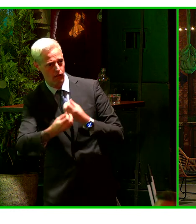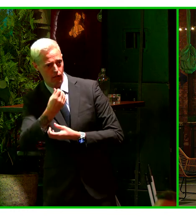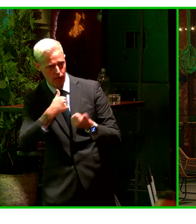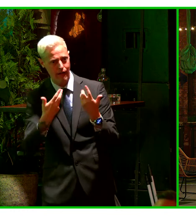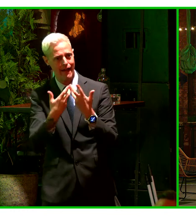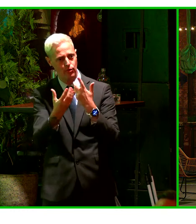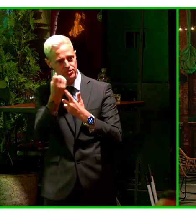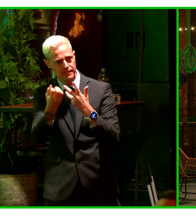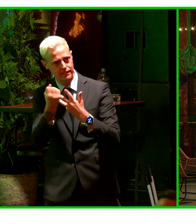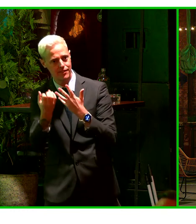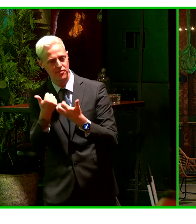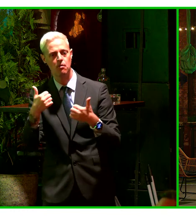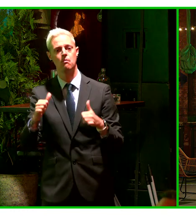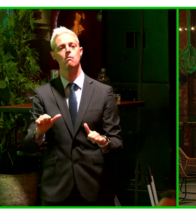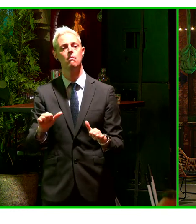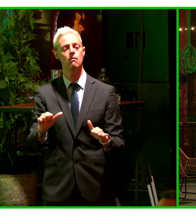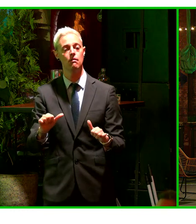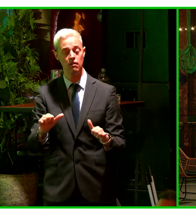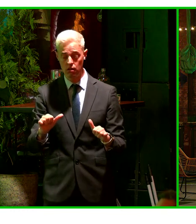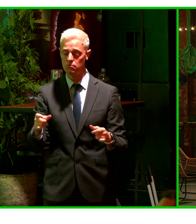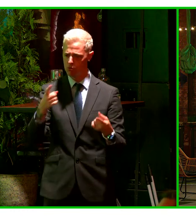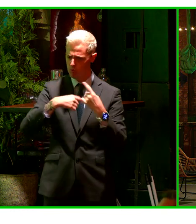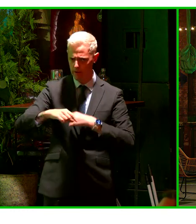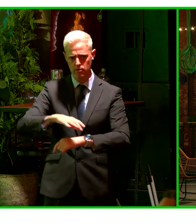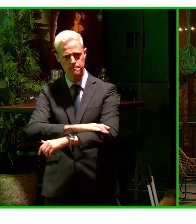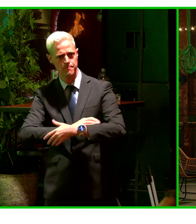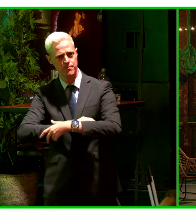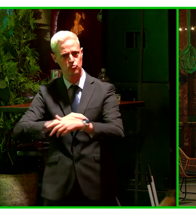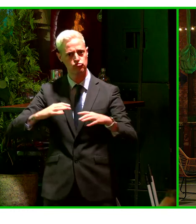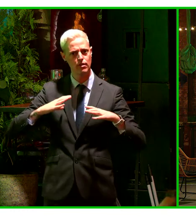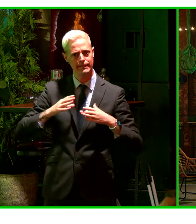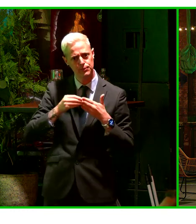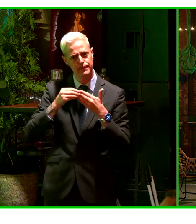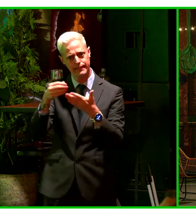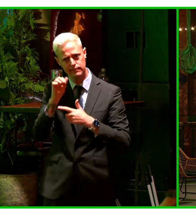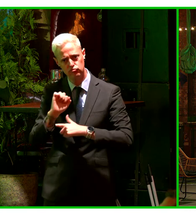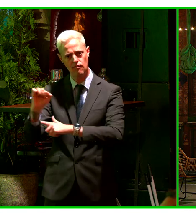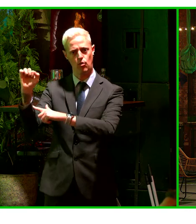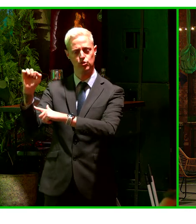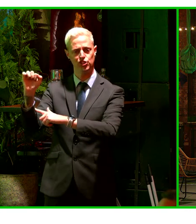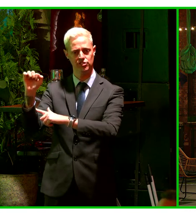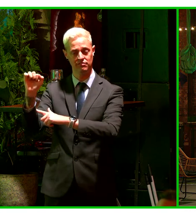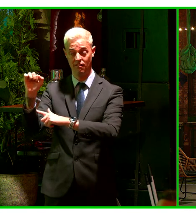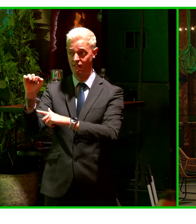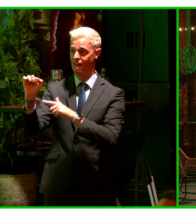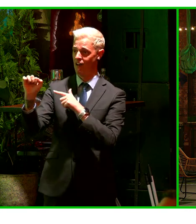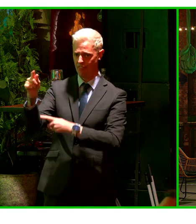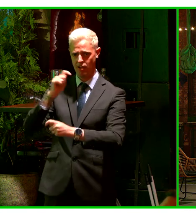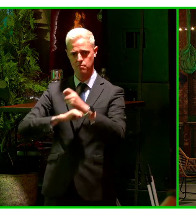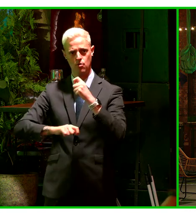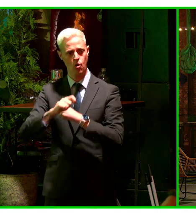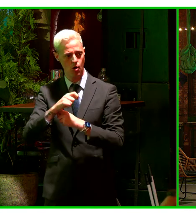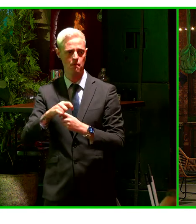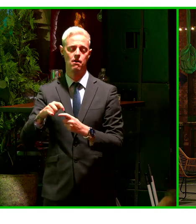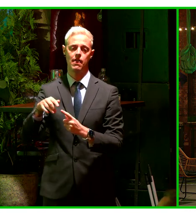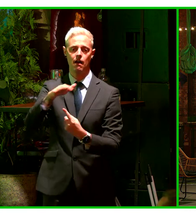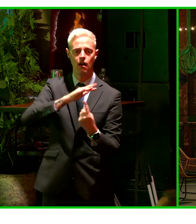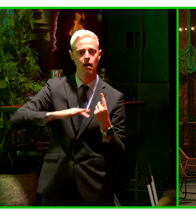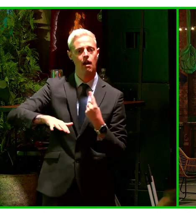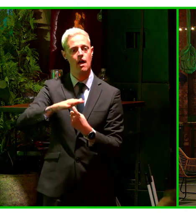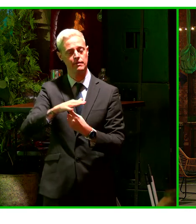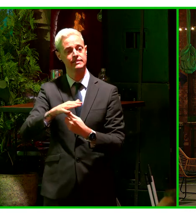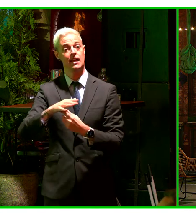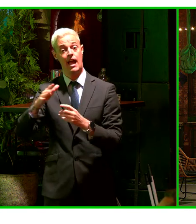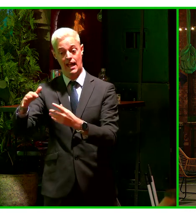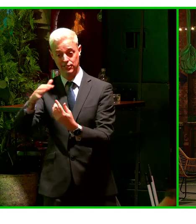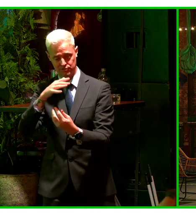there. Let's show that we're ready to lead this revolution, and a revolution that's going to bring, as I say, climate justice and social justice